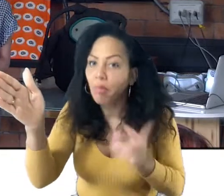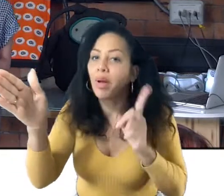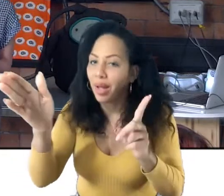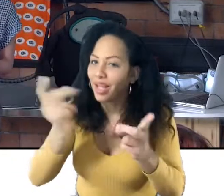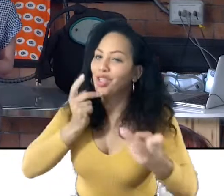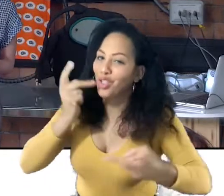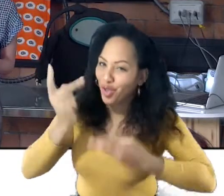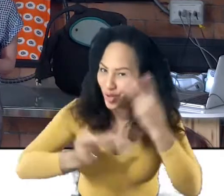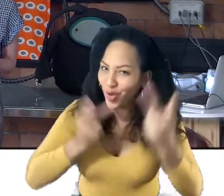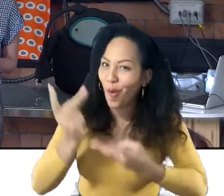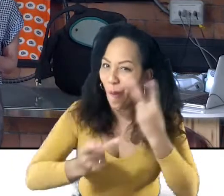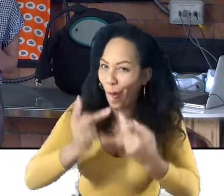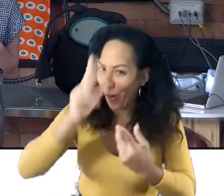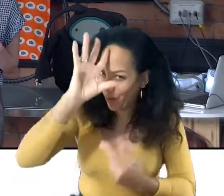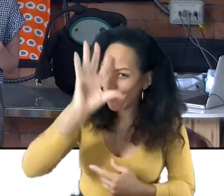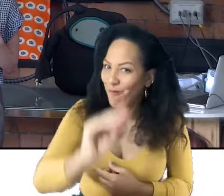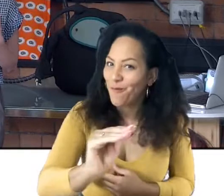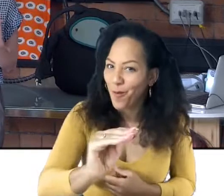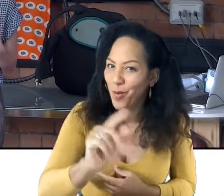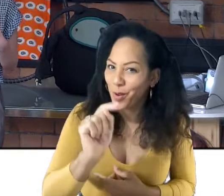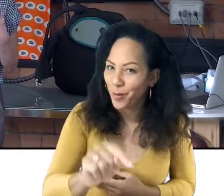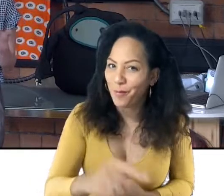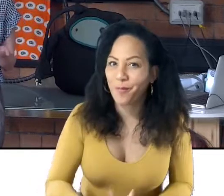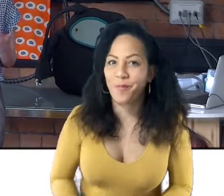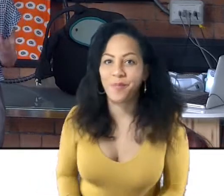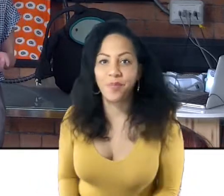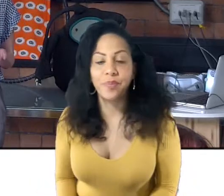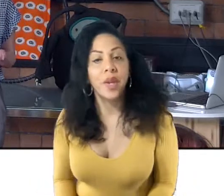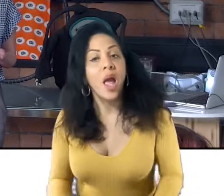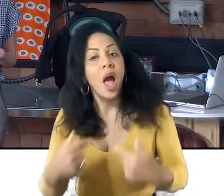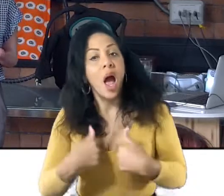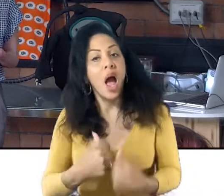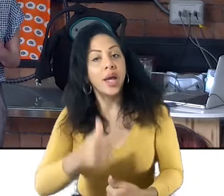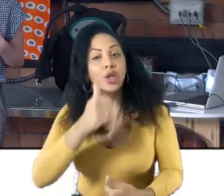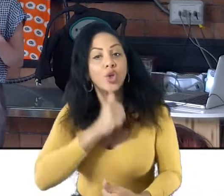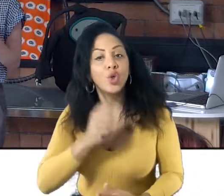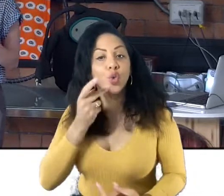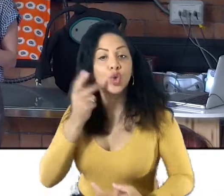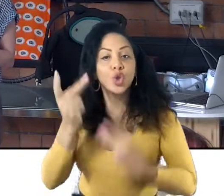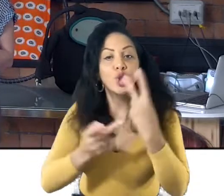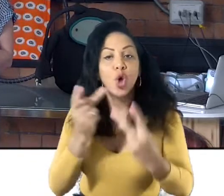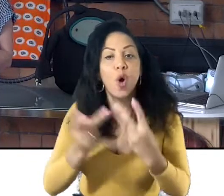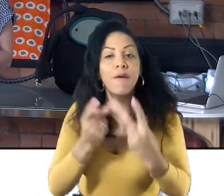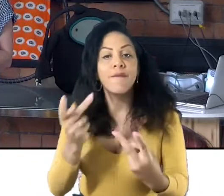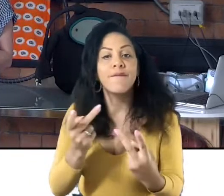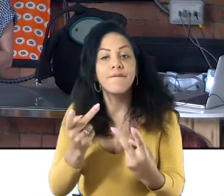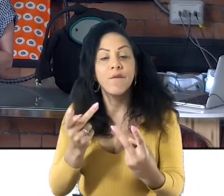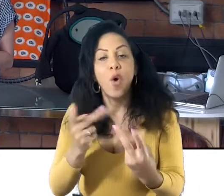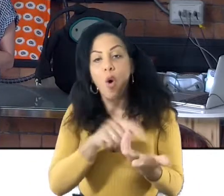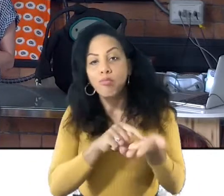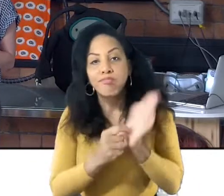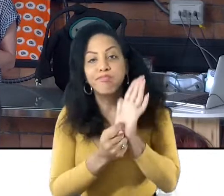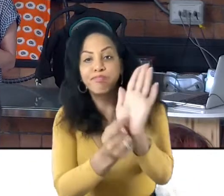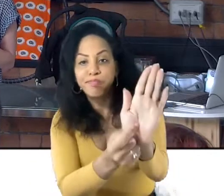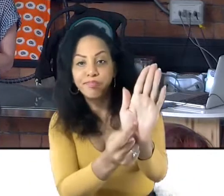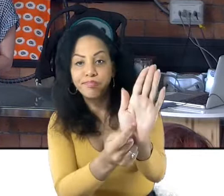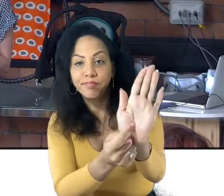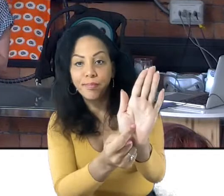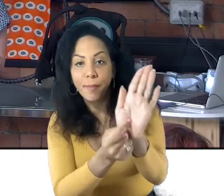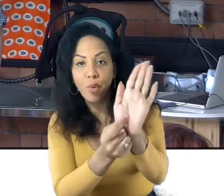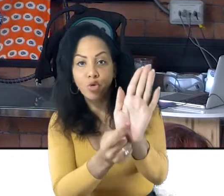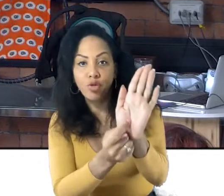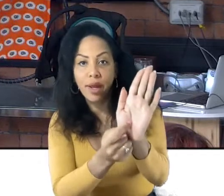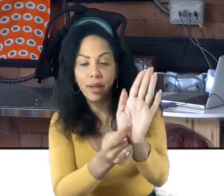I would say I use song as portraiture. So often my practice is to